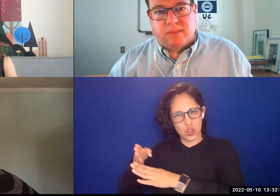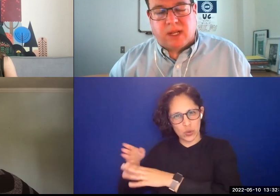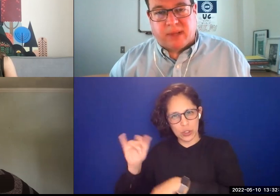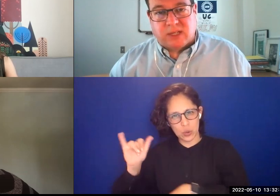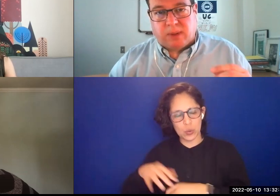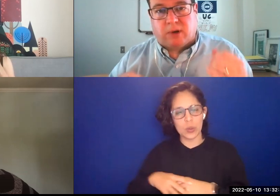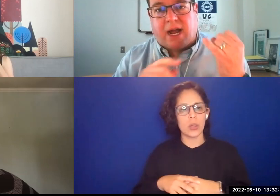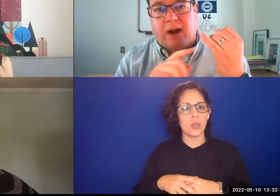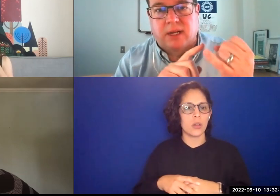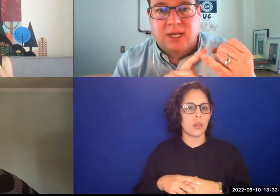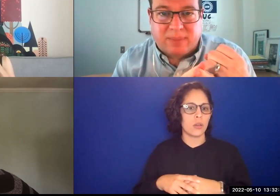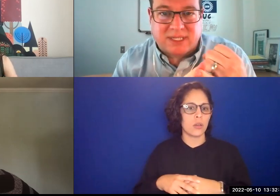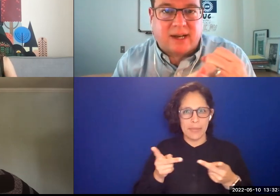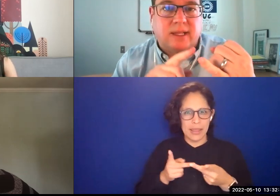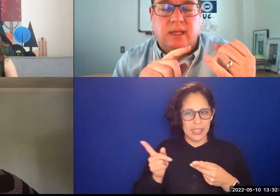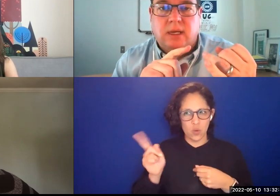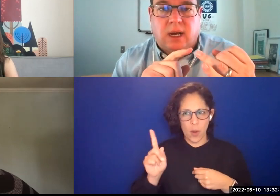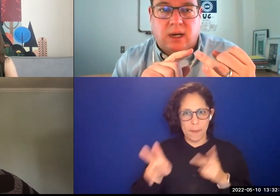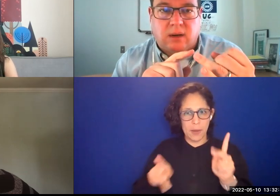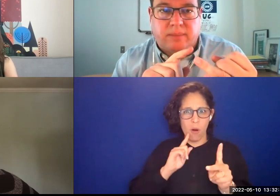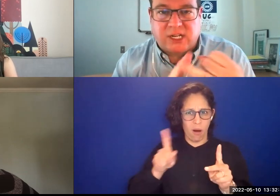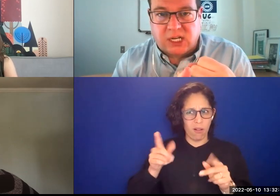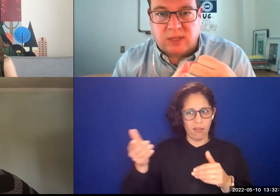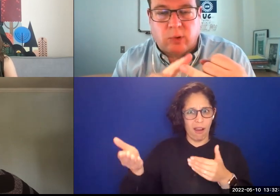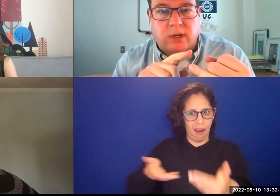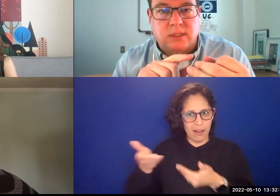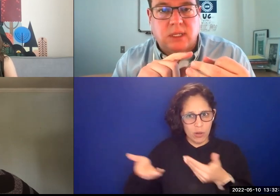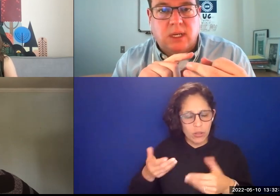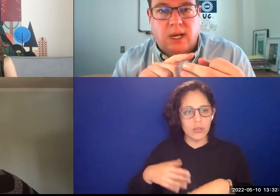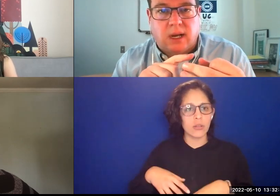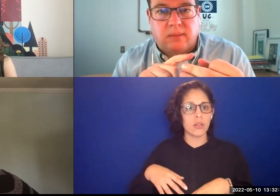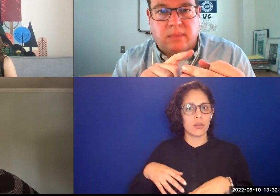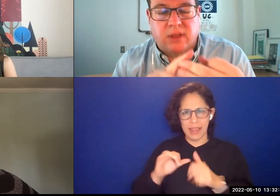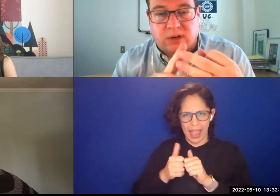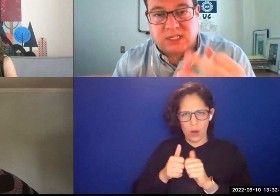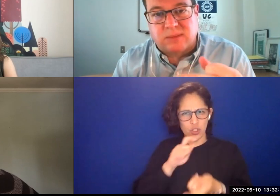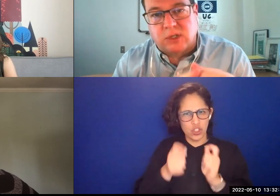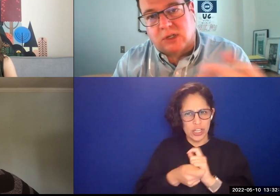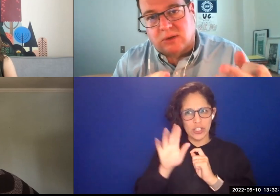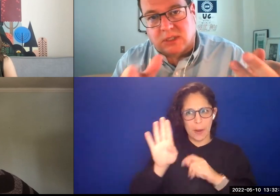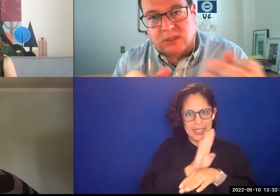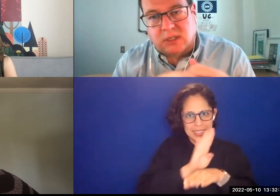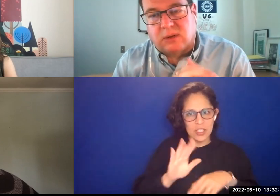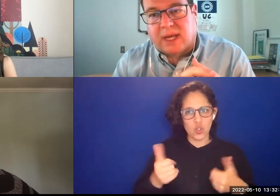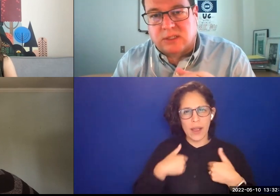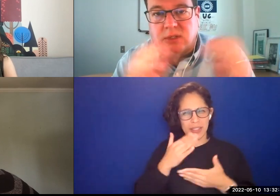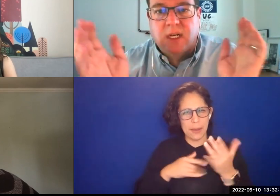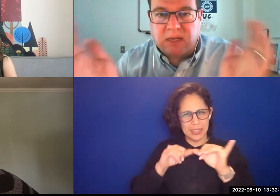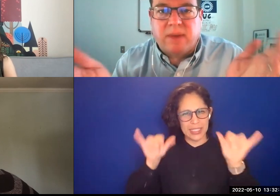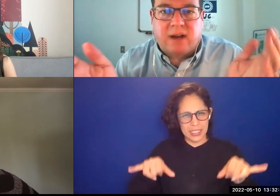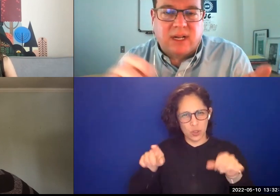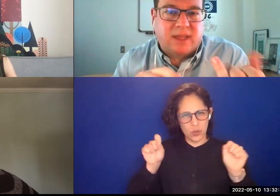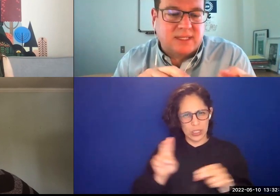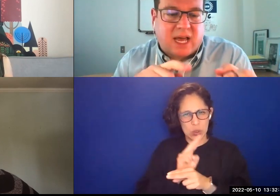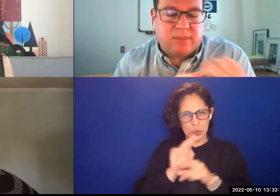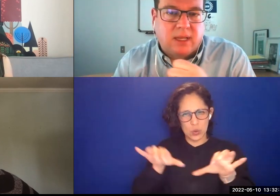where even in a place where people are hired episodically by changing employers, there are systems you can use to do that. So some